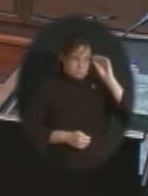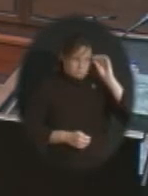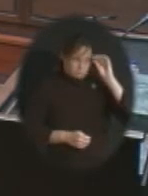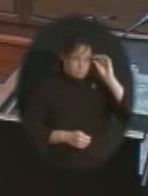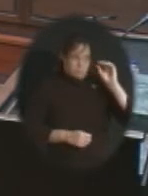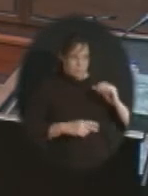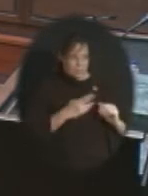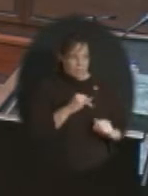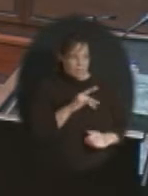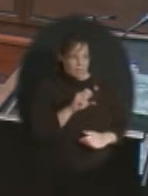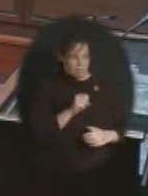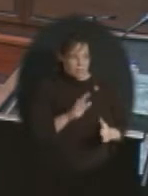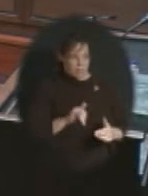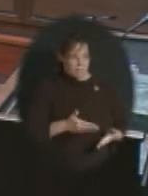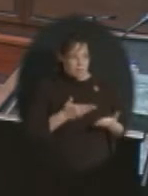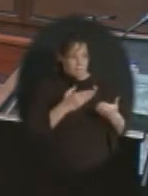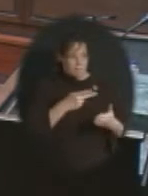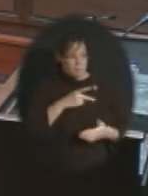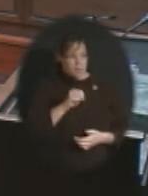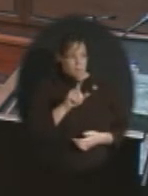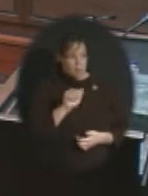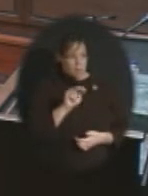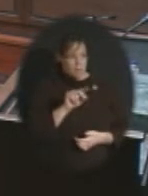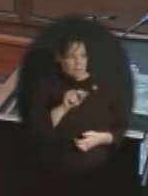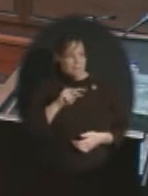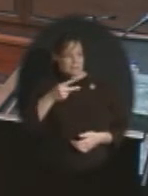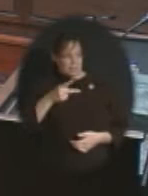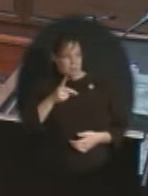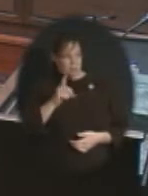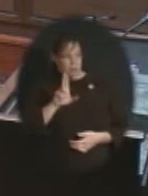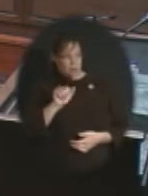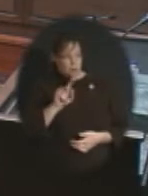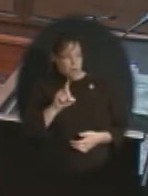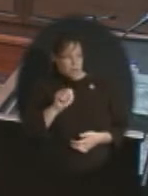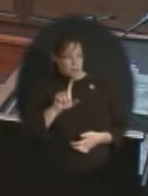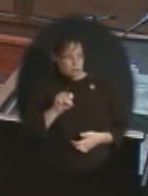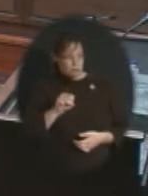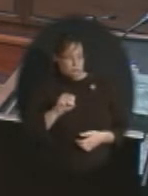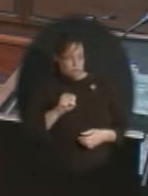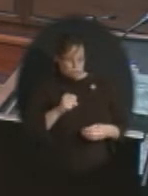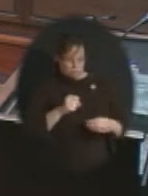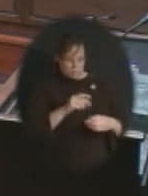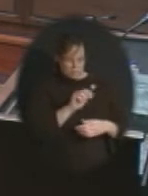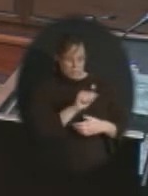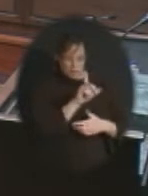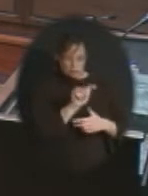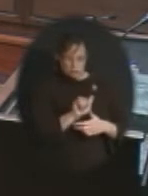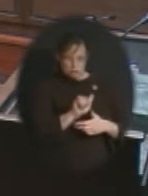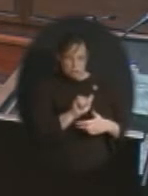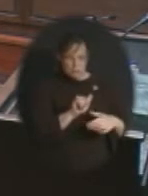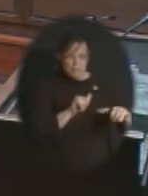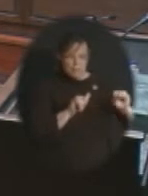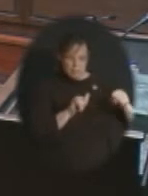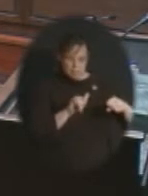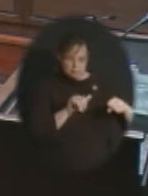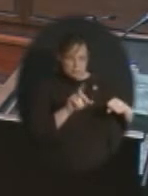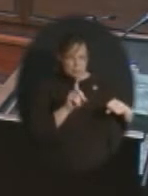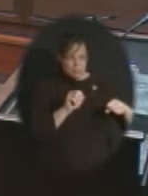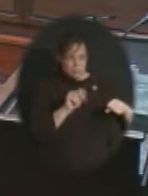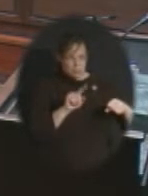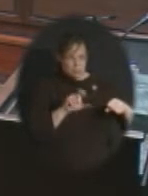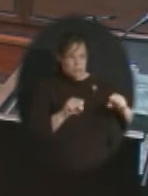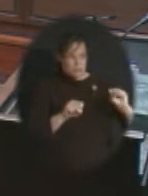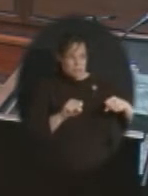Ms. Hibbs, I have a motion by Mr. Poland and a second by Dr. Daniels. Would you call the roll? Ms. Ashley? Yes. Dr.